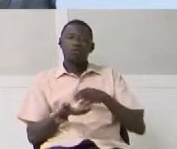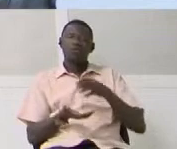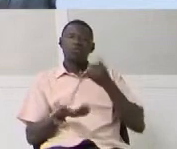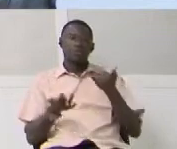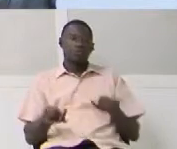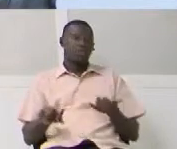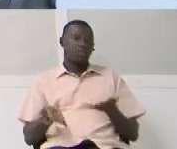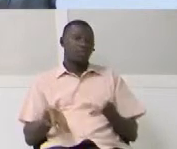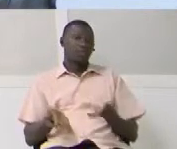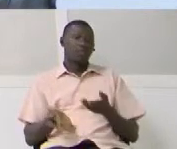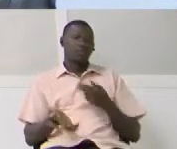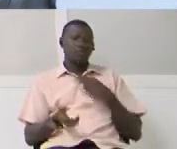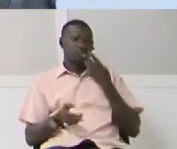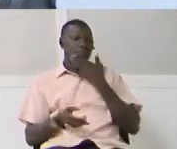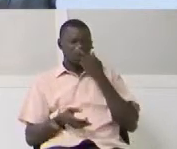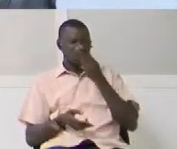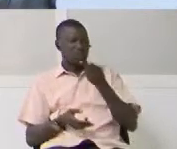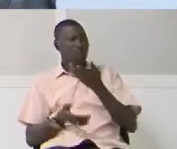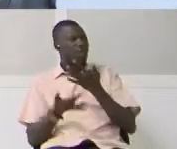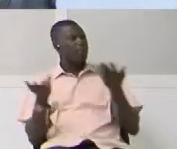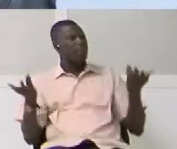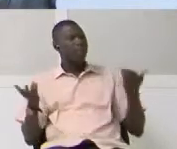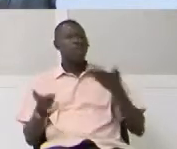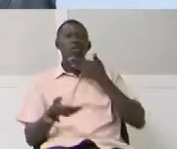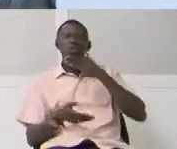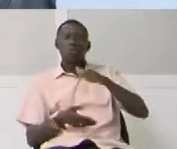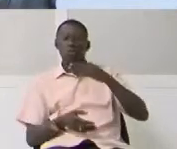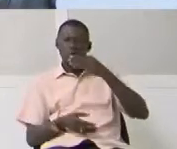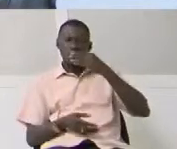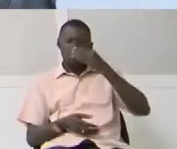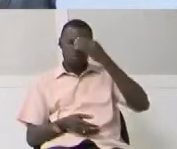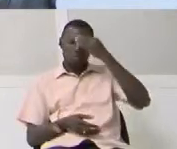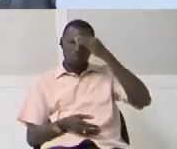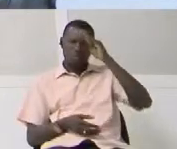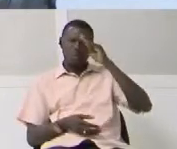non attire. You see many of the young people seated,